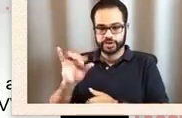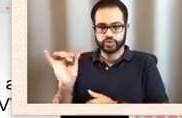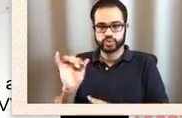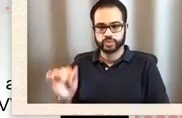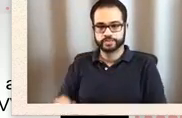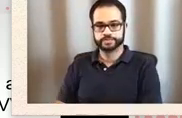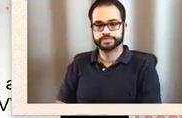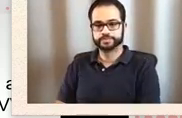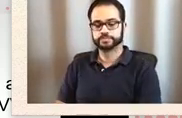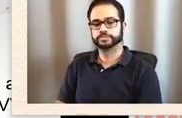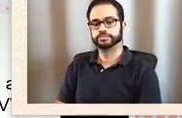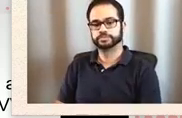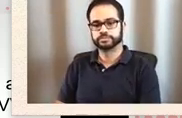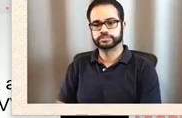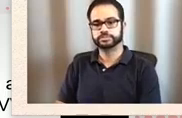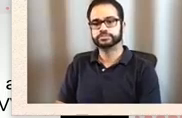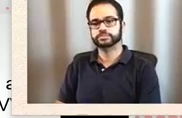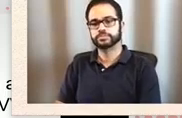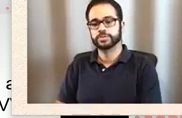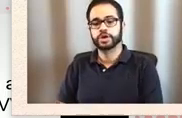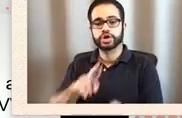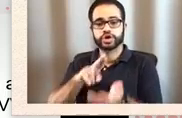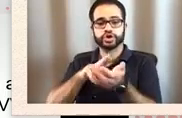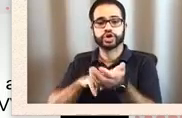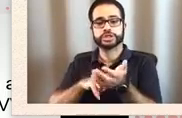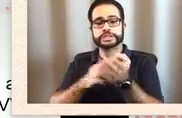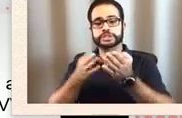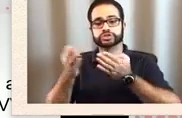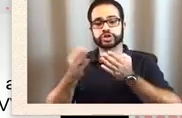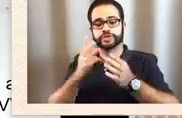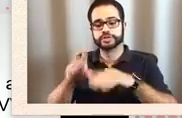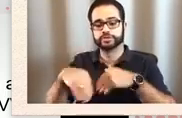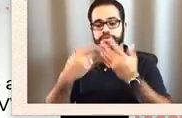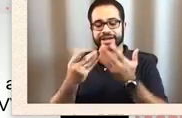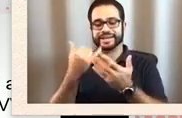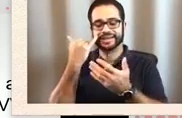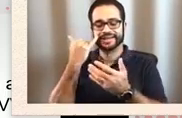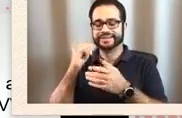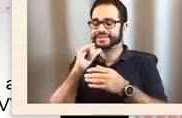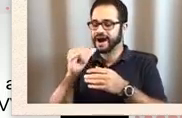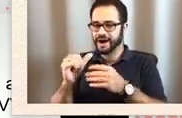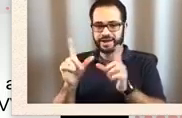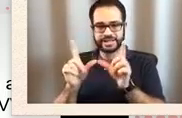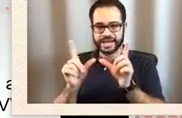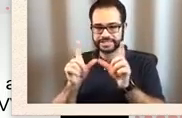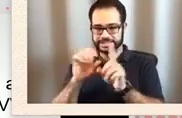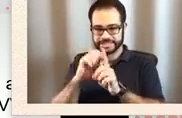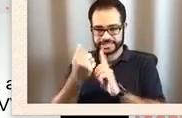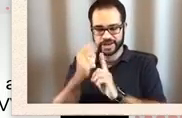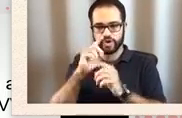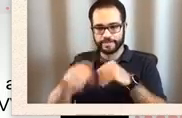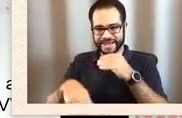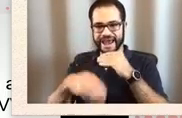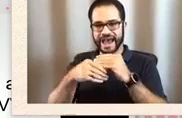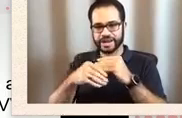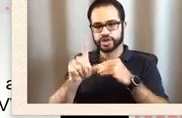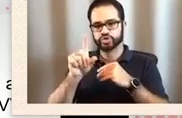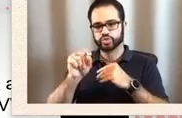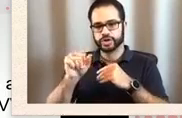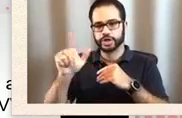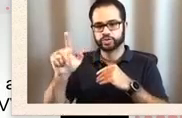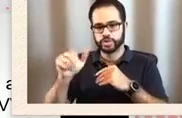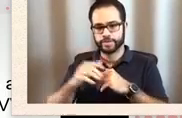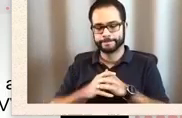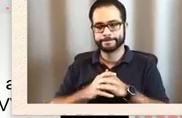Nursing services provided in non-licensed settings will be added for EVV delivery in 2021. So